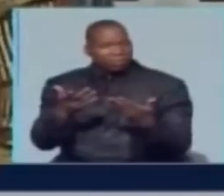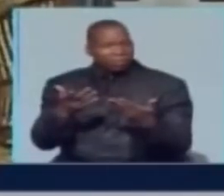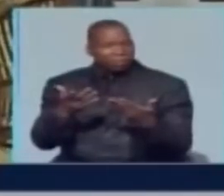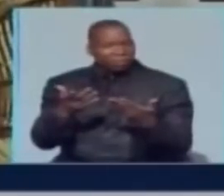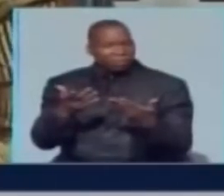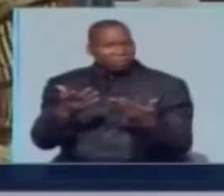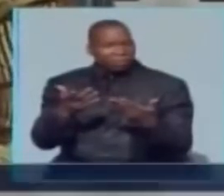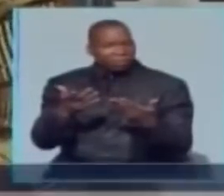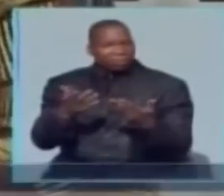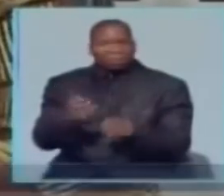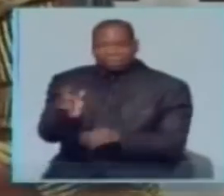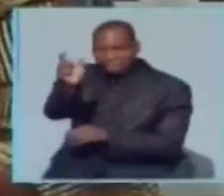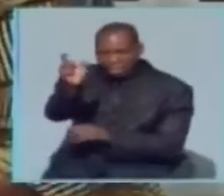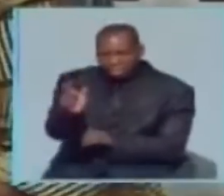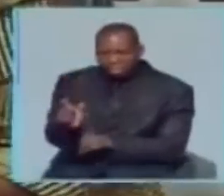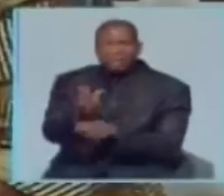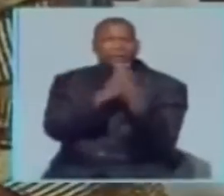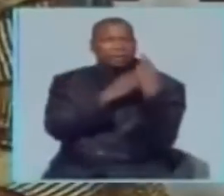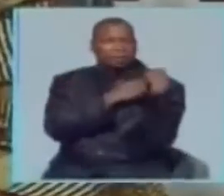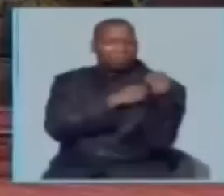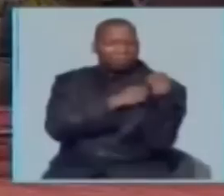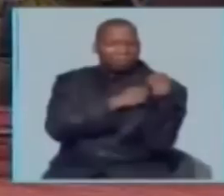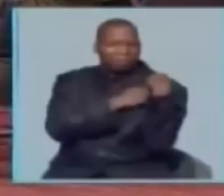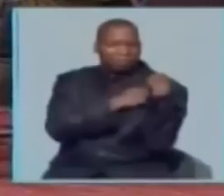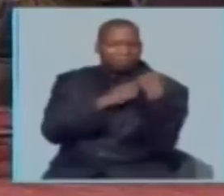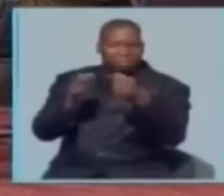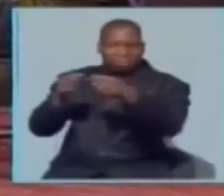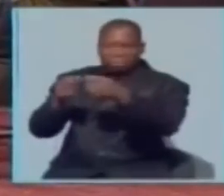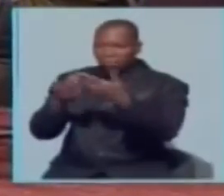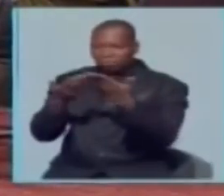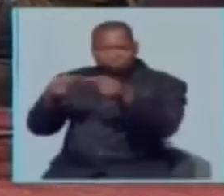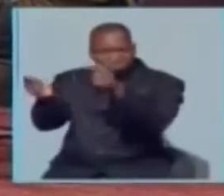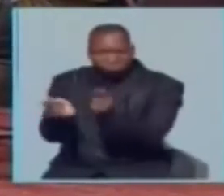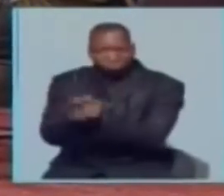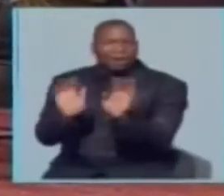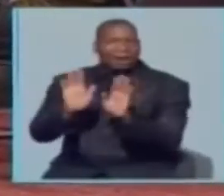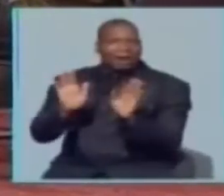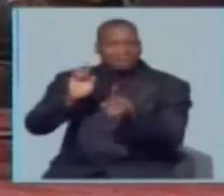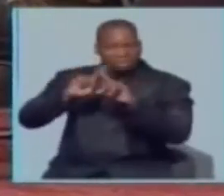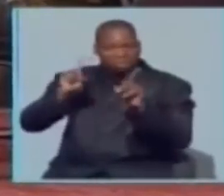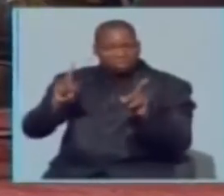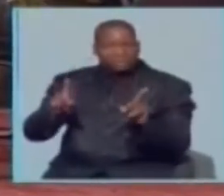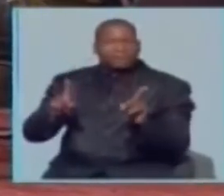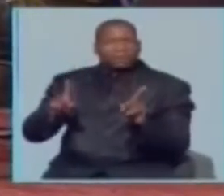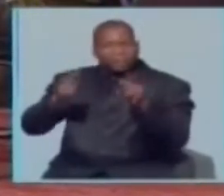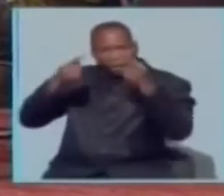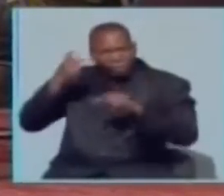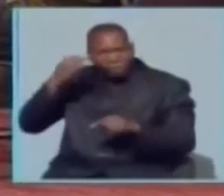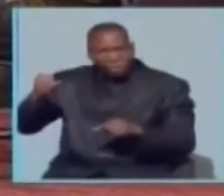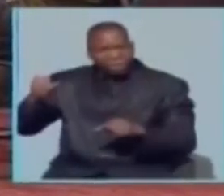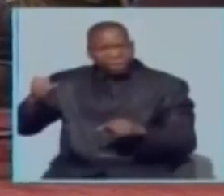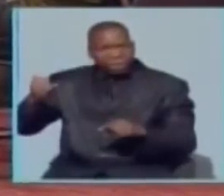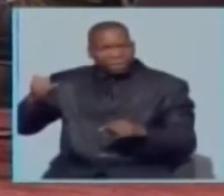responsibility of one or group of individuals. I think that it's been as a result of